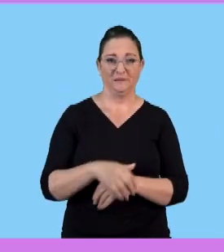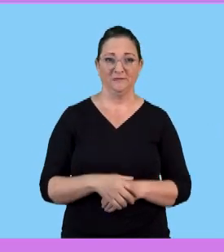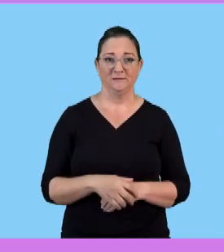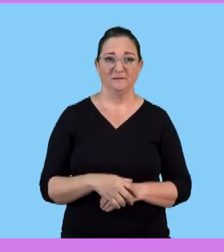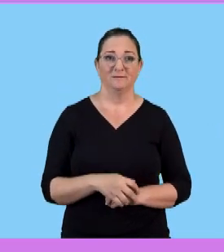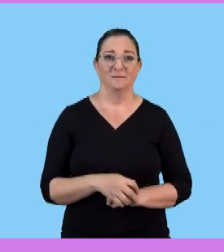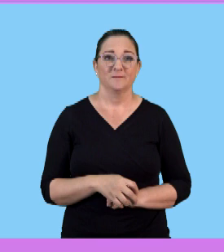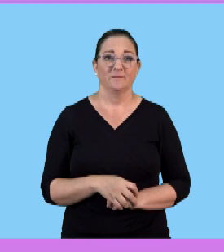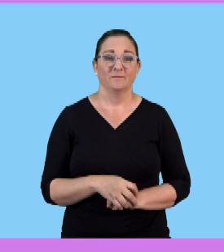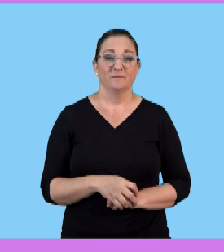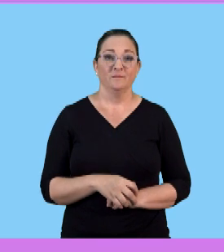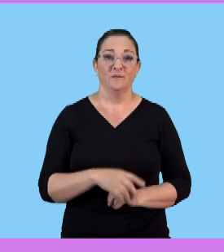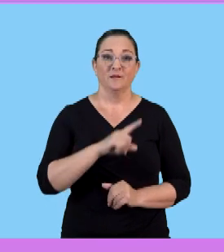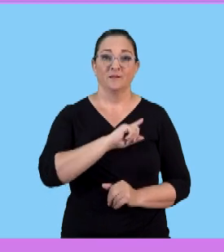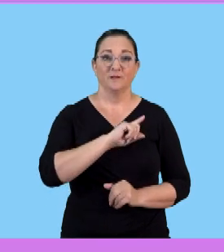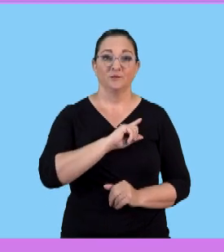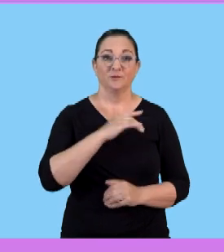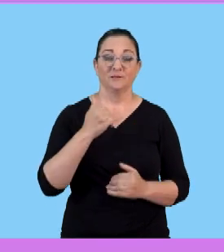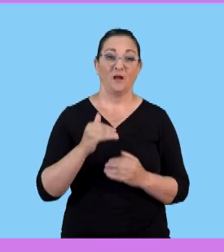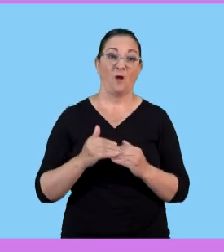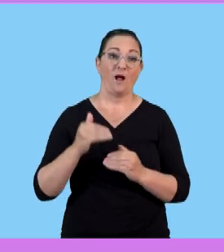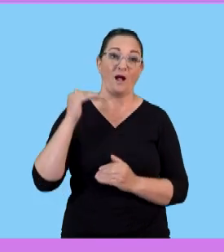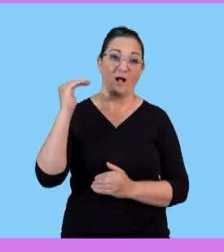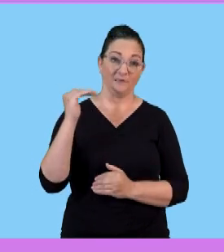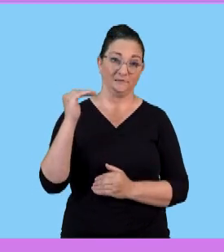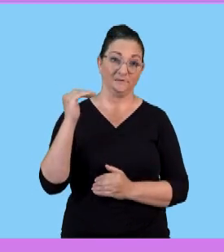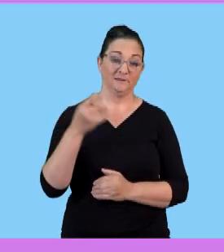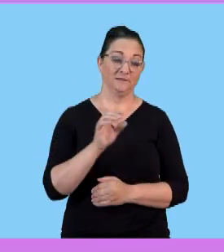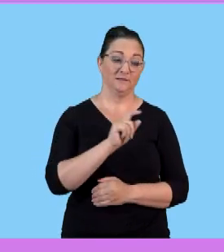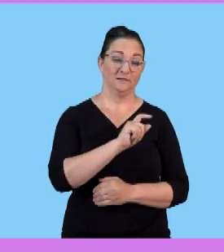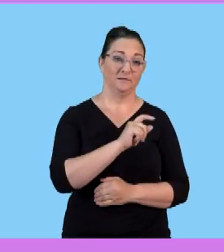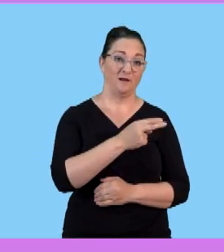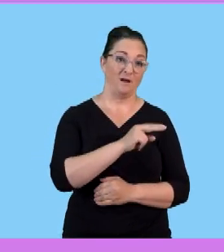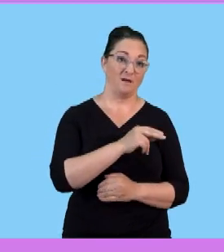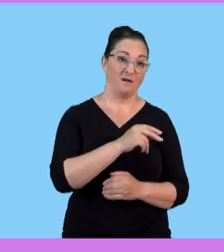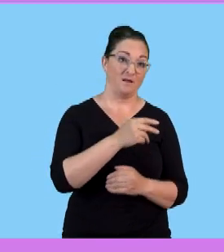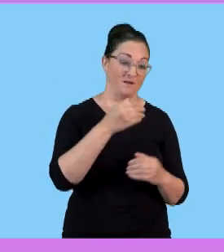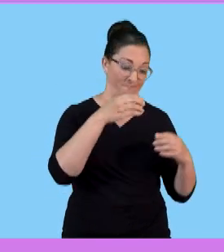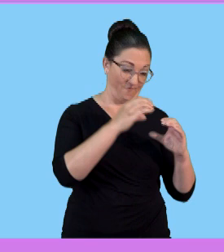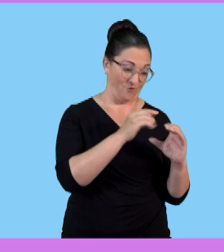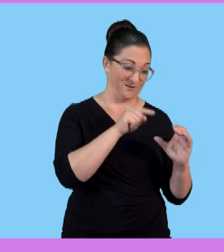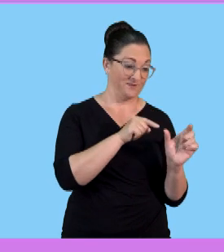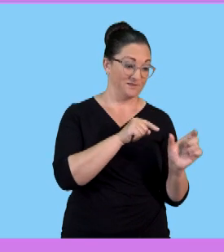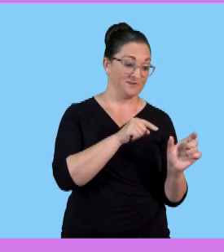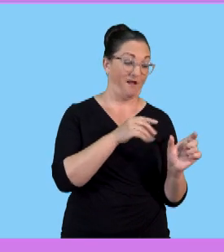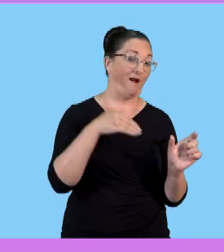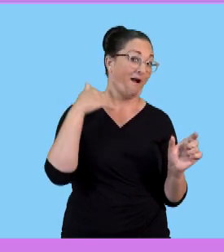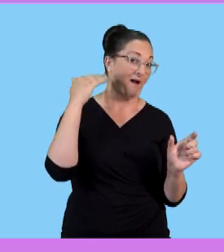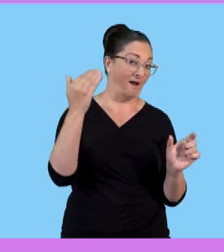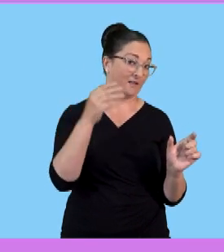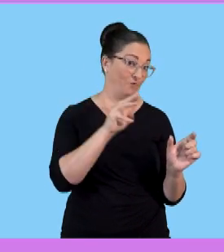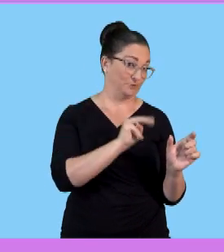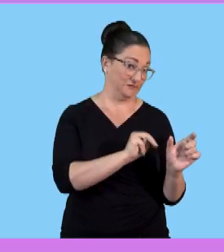his height, basically, right? Same thing. So therefore, I will make the height the subject of the formula. So it's